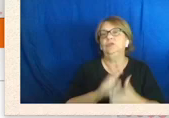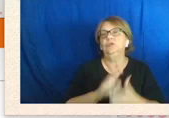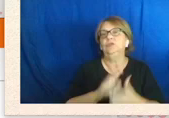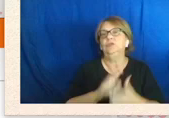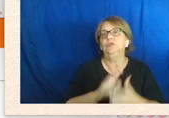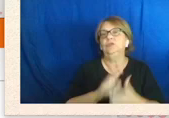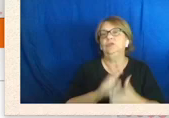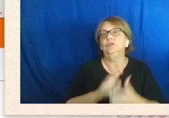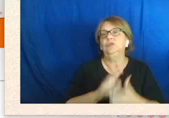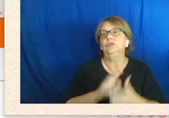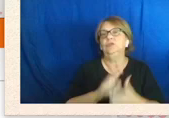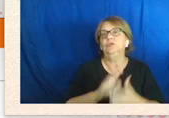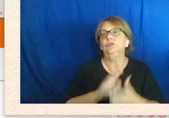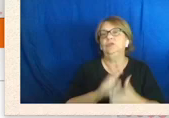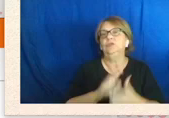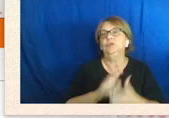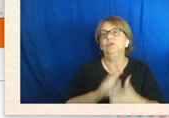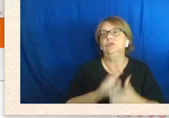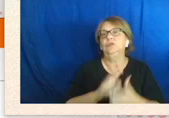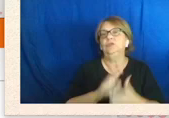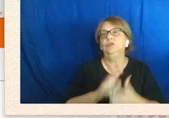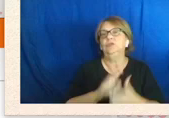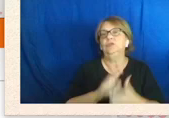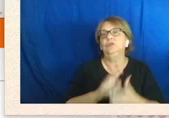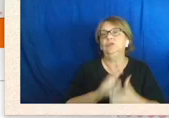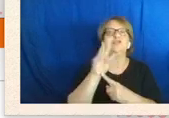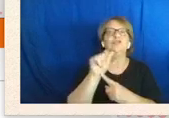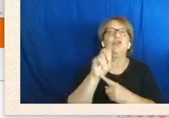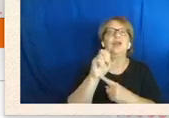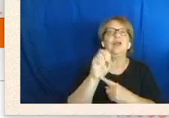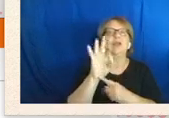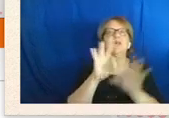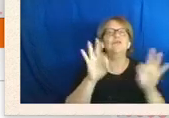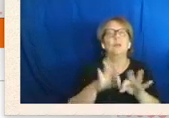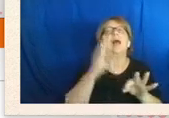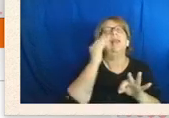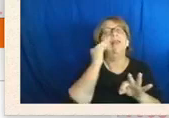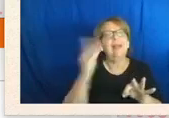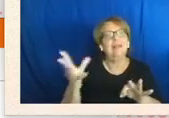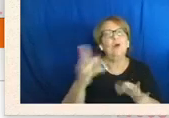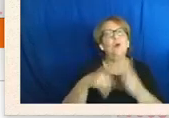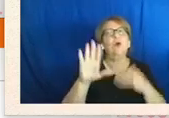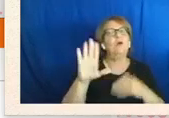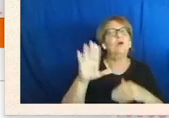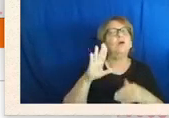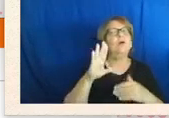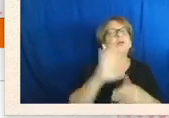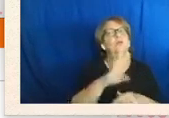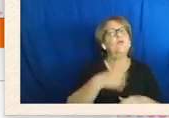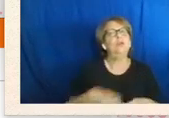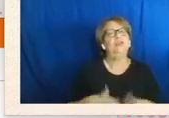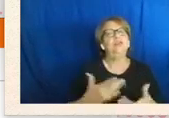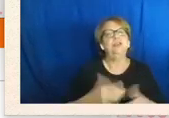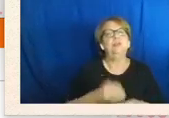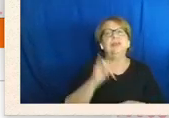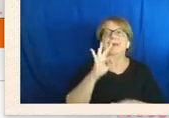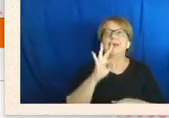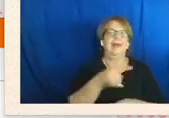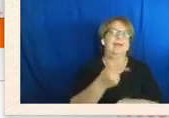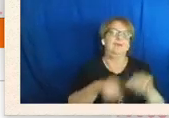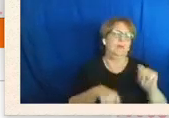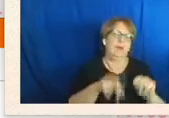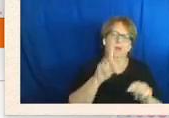creation of the healthcare surrogate form. And again, let someone know what their wishes are in the event that you're unable to do so